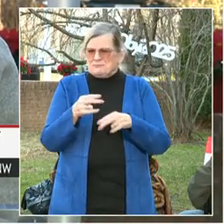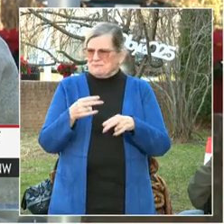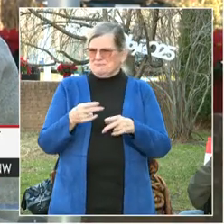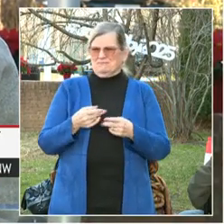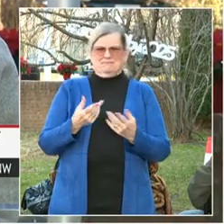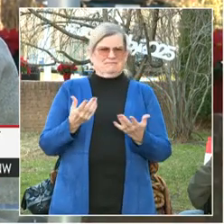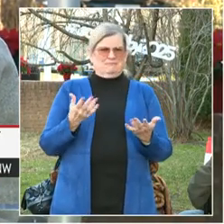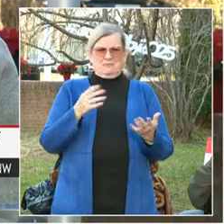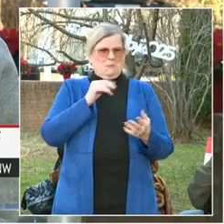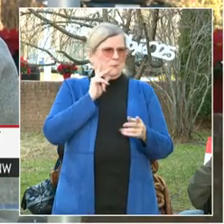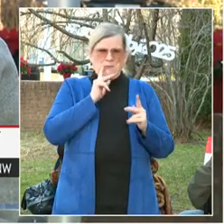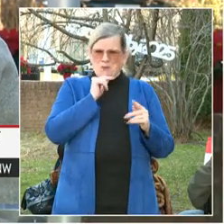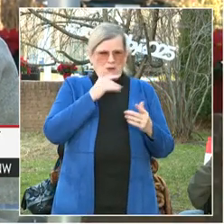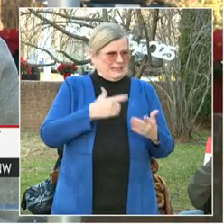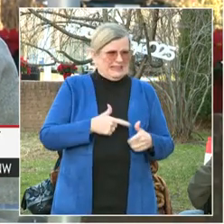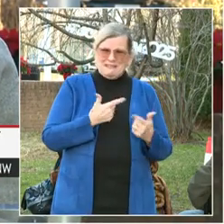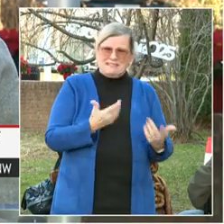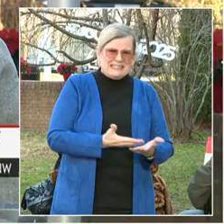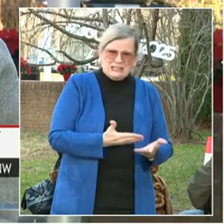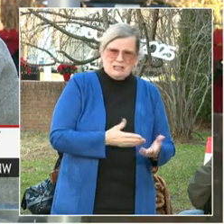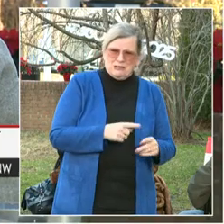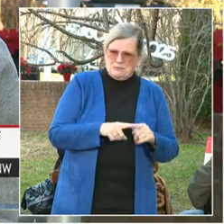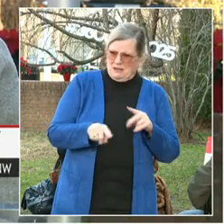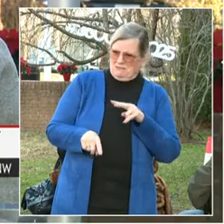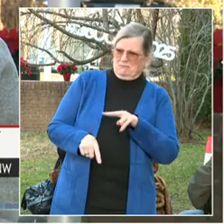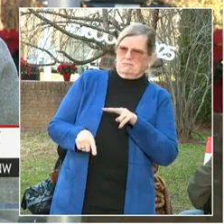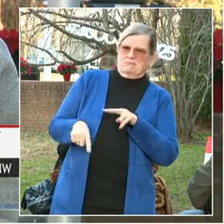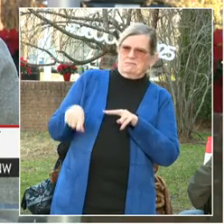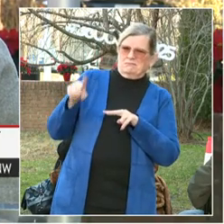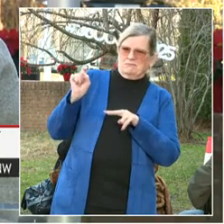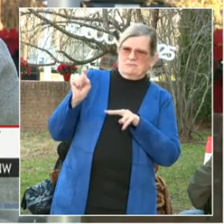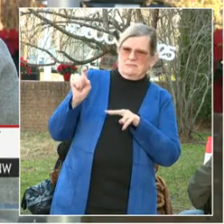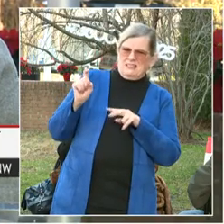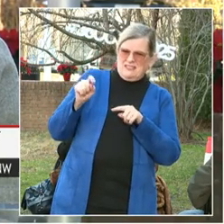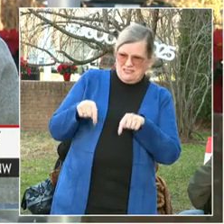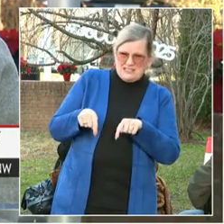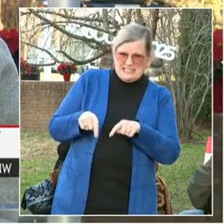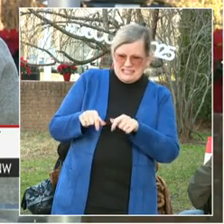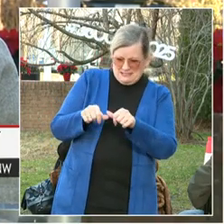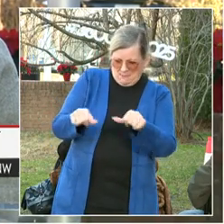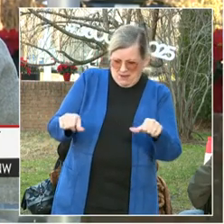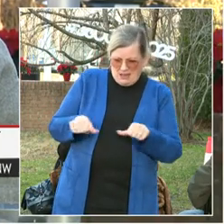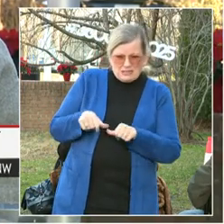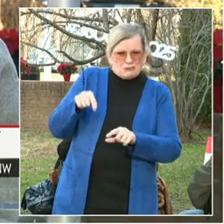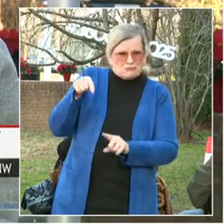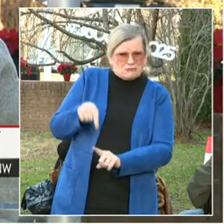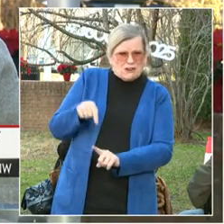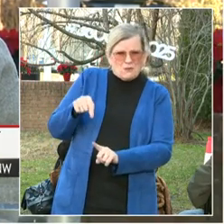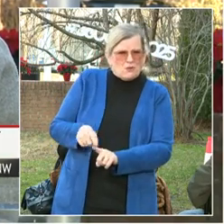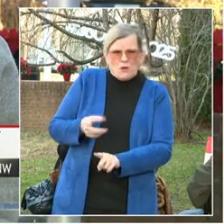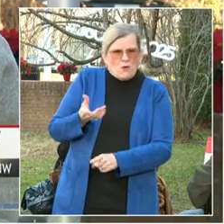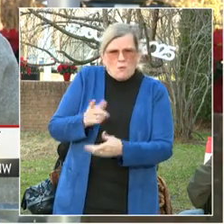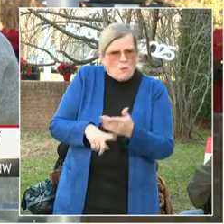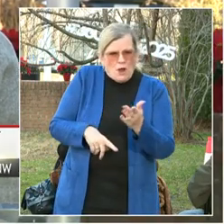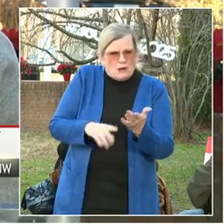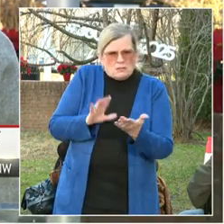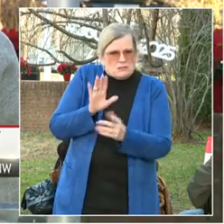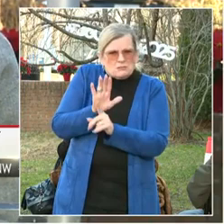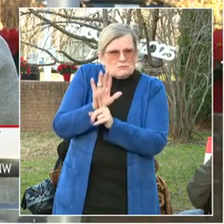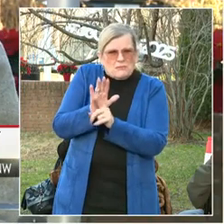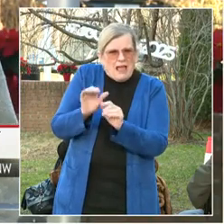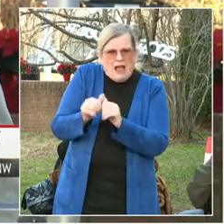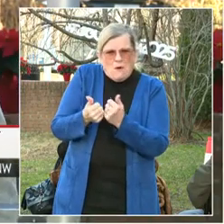area. And if you can say what specifically in this specific spot, and maybe Mr. Trublay did, about what's going in here and how it will be affordable.